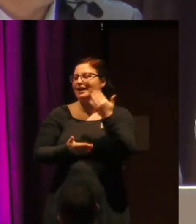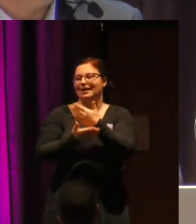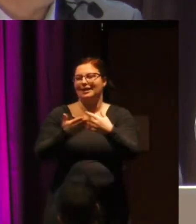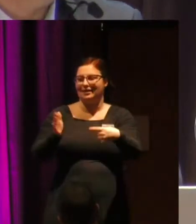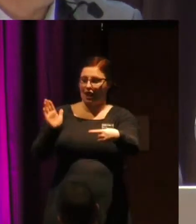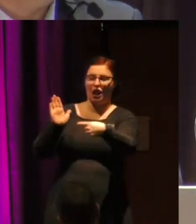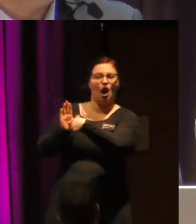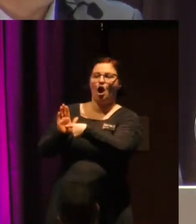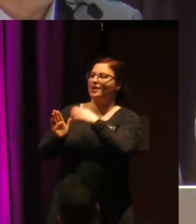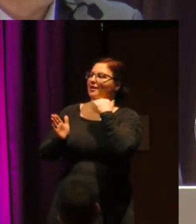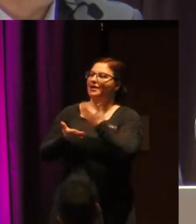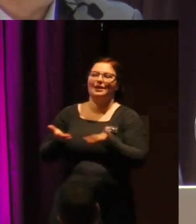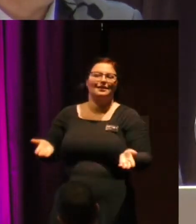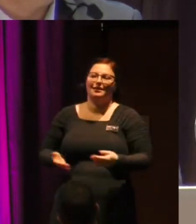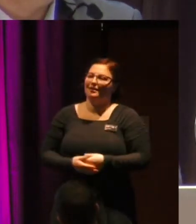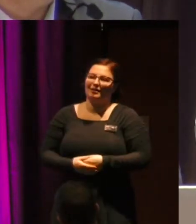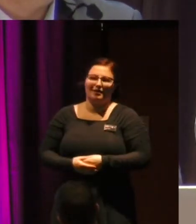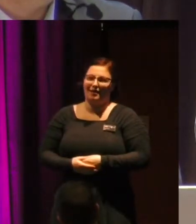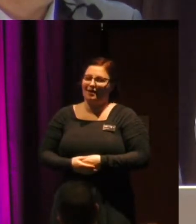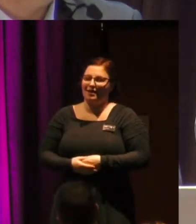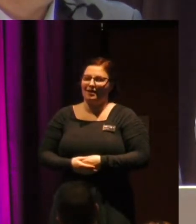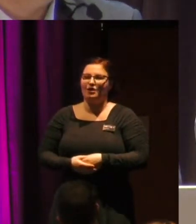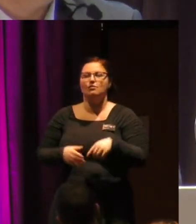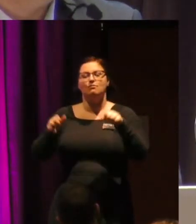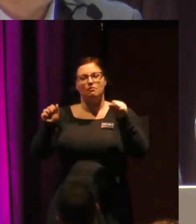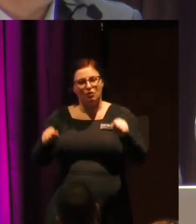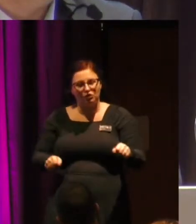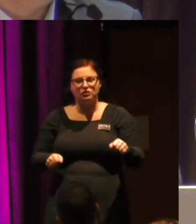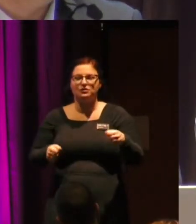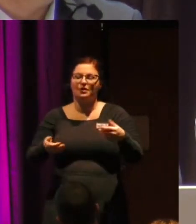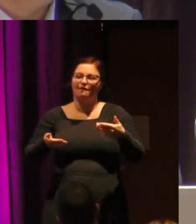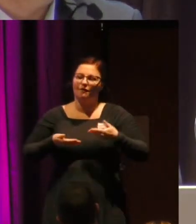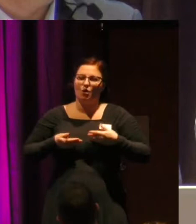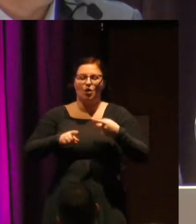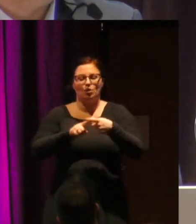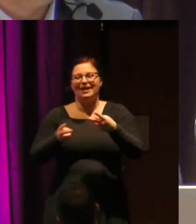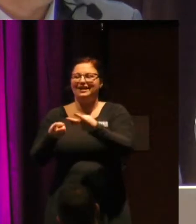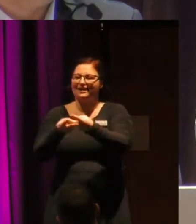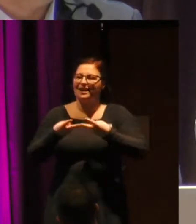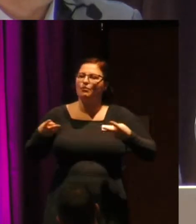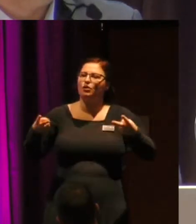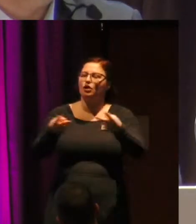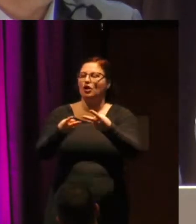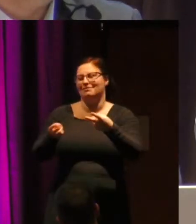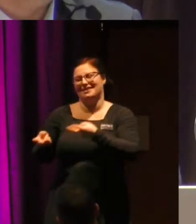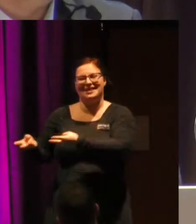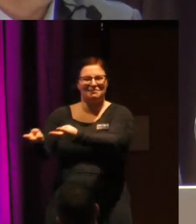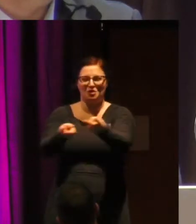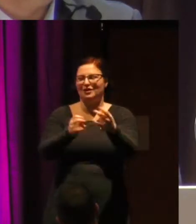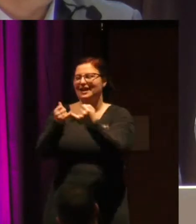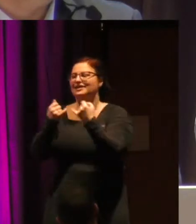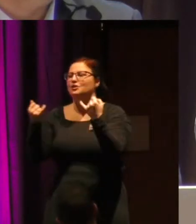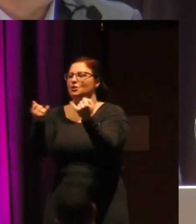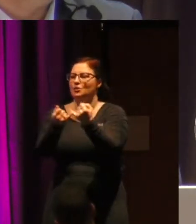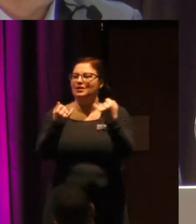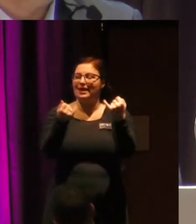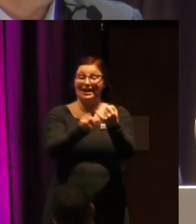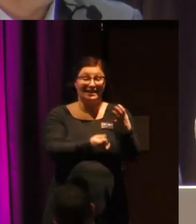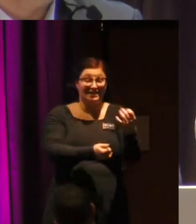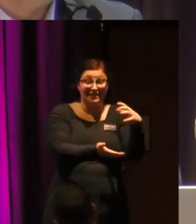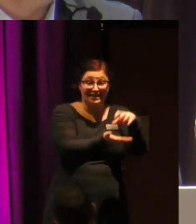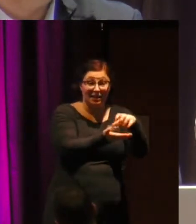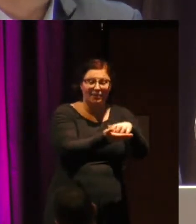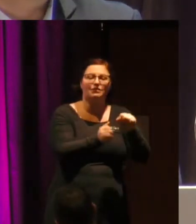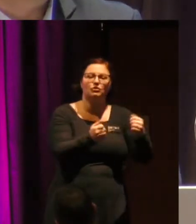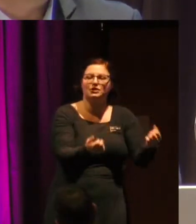law is not enough. You have to have democratic institutions. You have to strengthen the civil society. That's